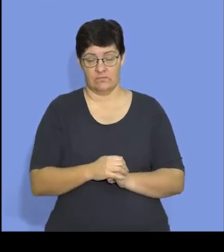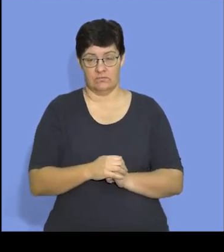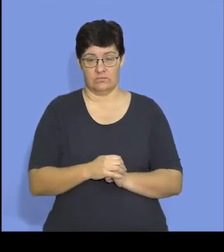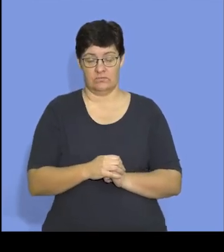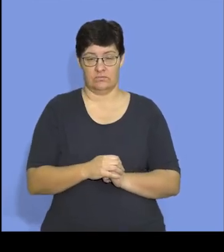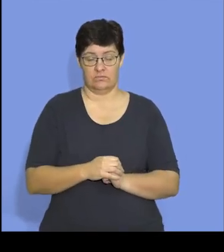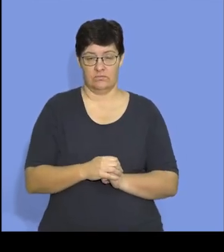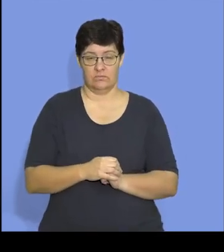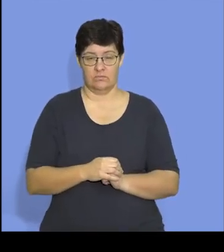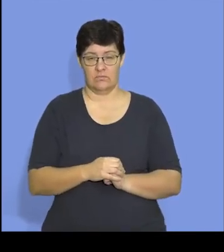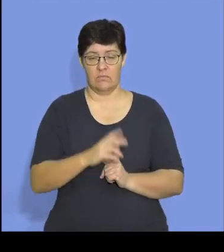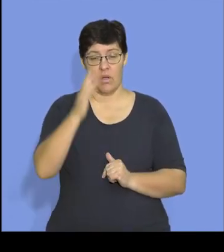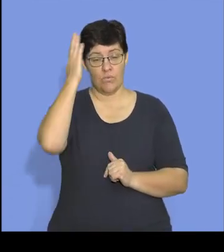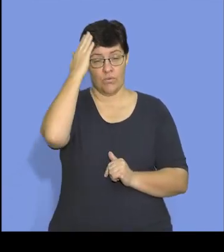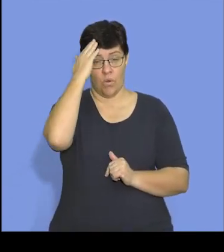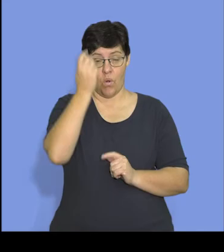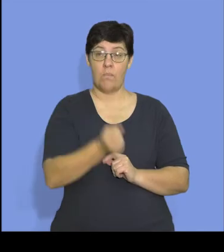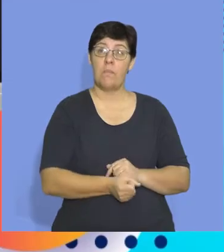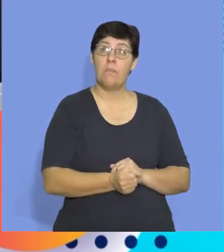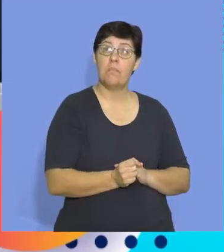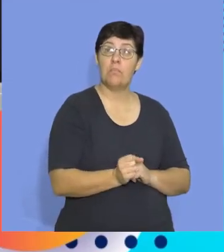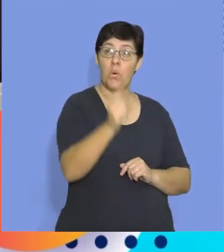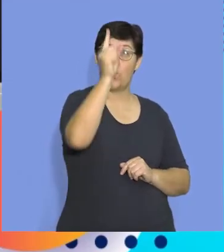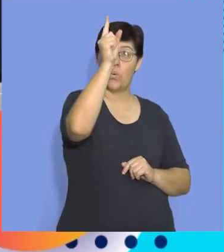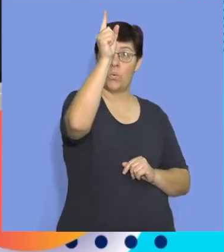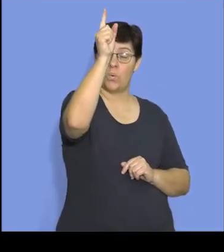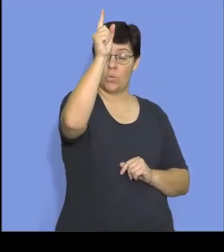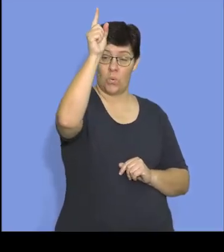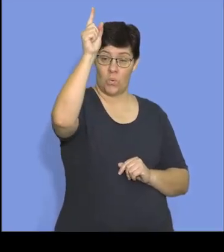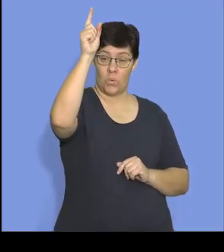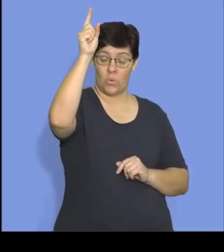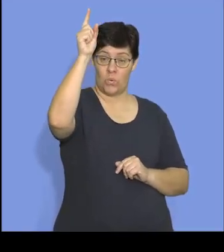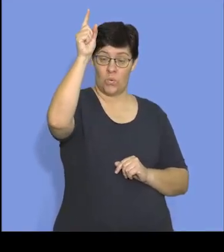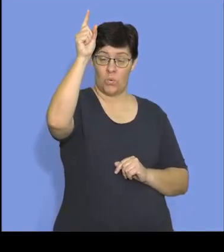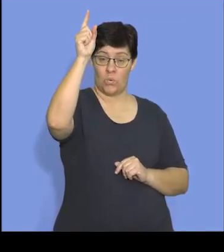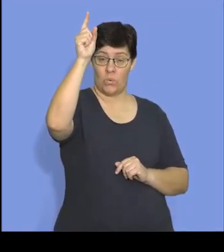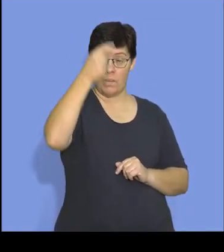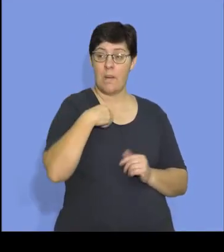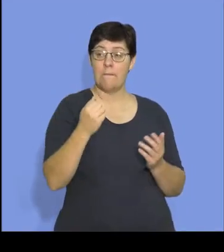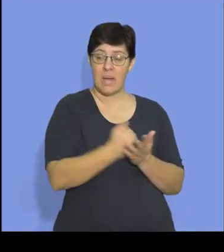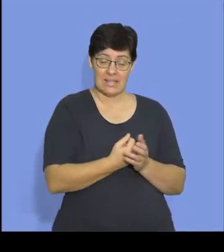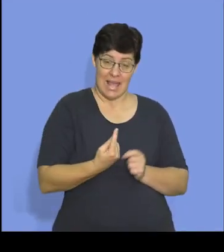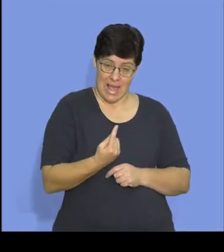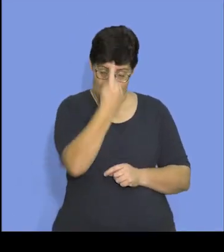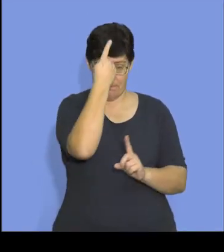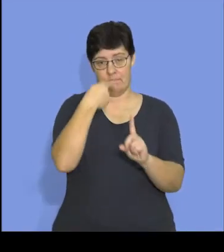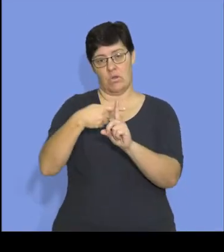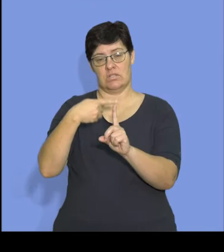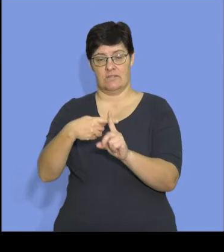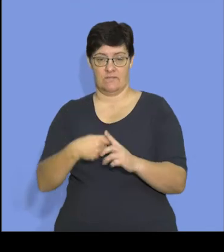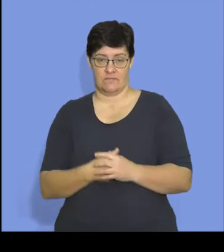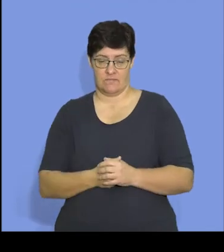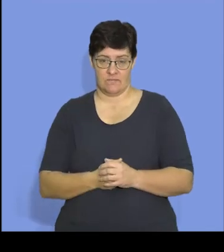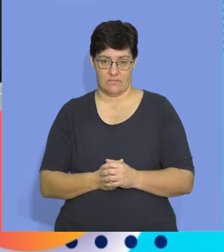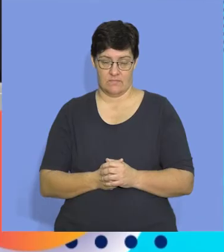I know I threw it up. I have to take up as